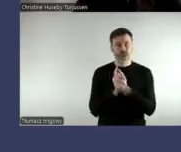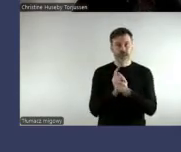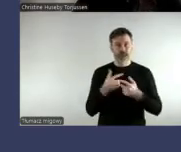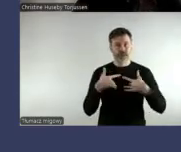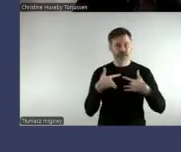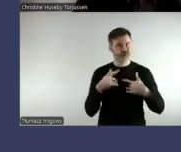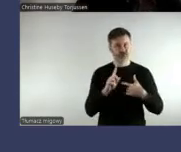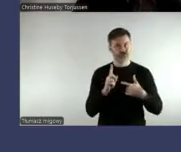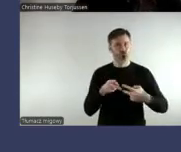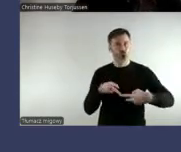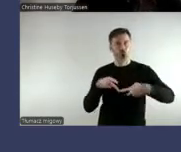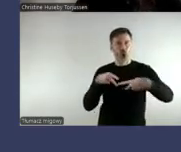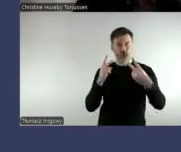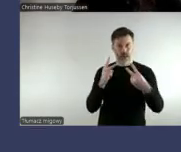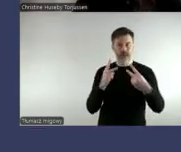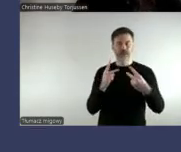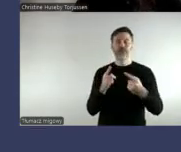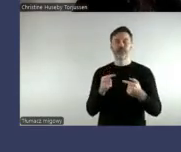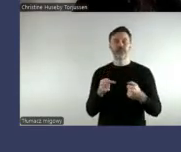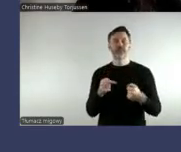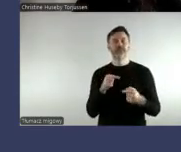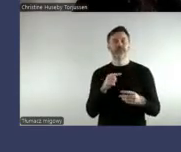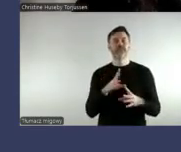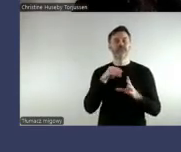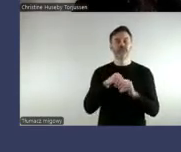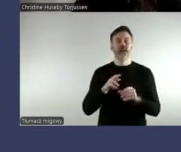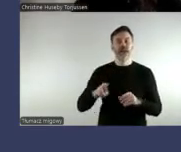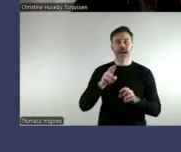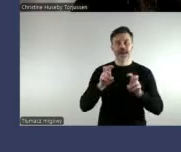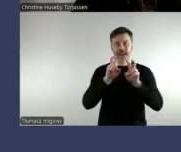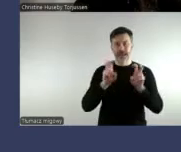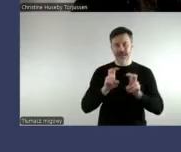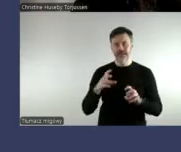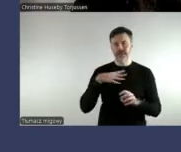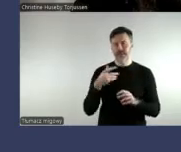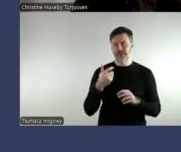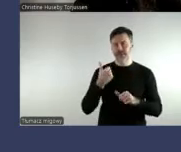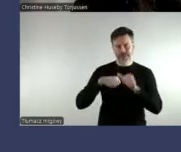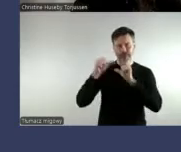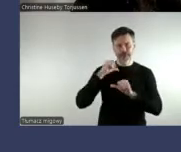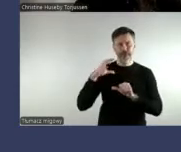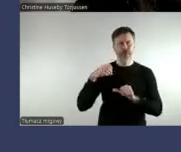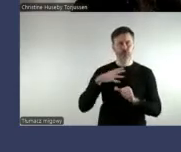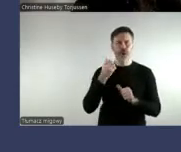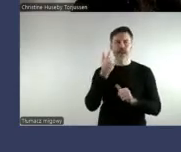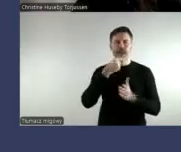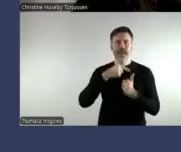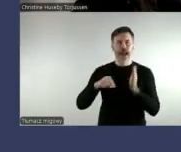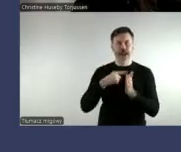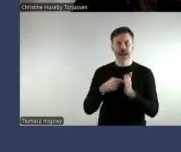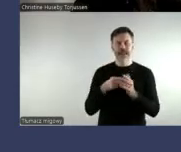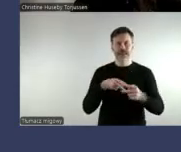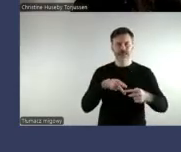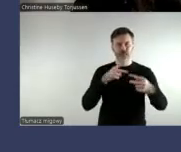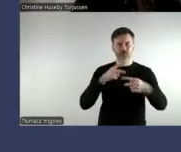council a few times only the last year. So these are just examples. There is still a lot of work